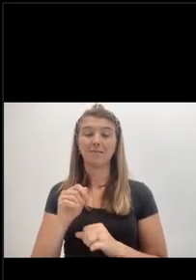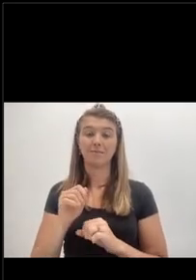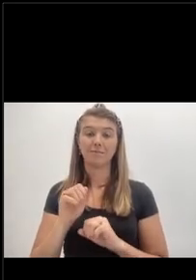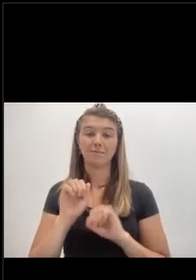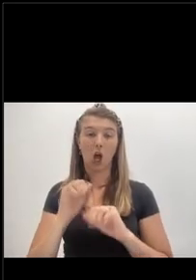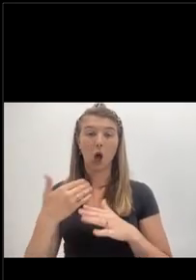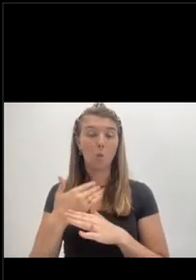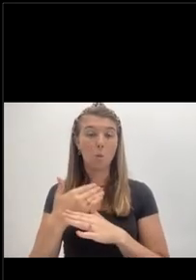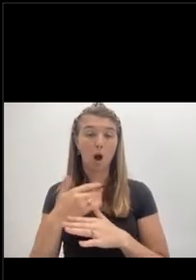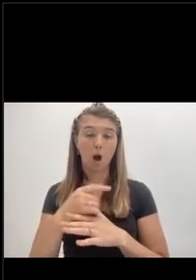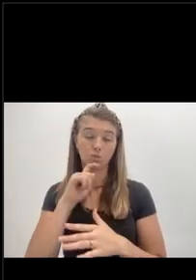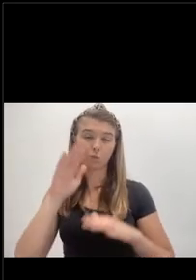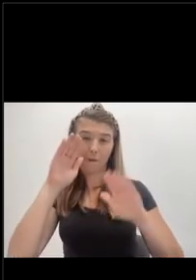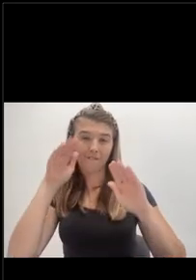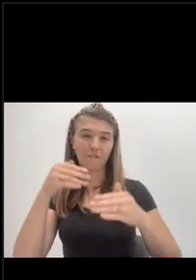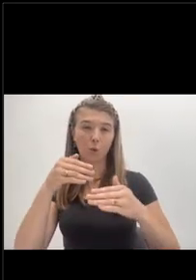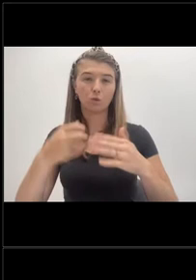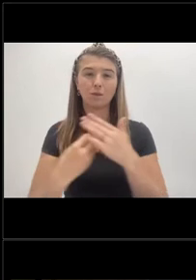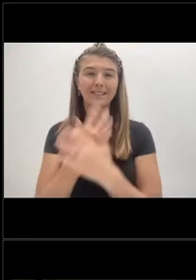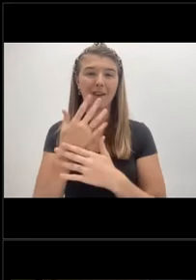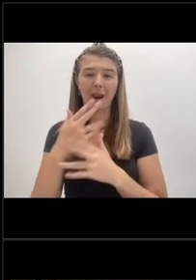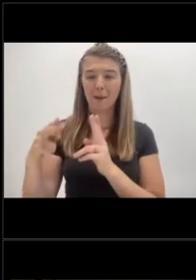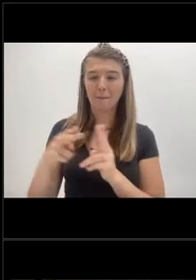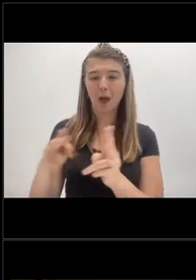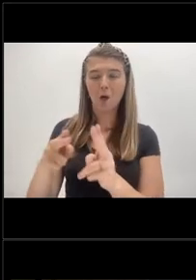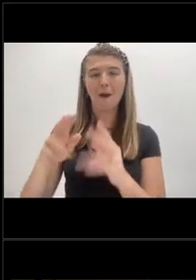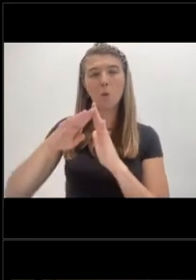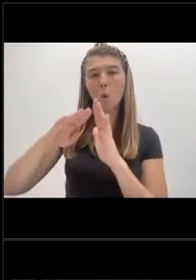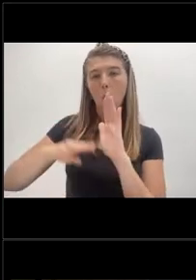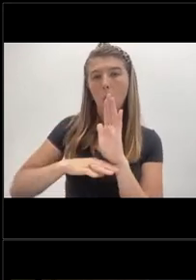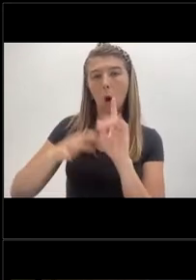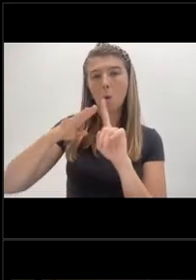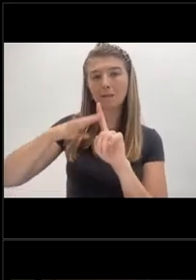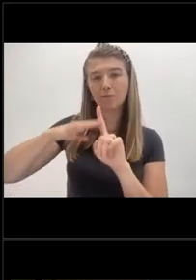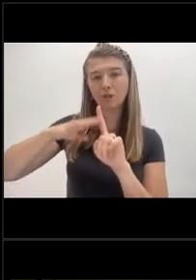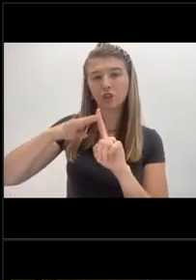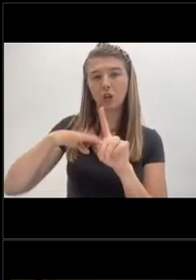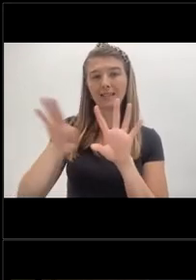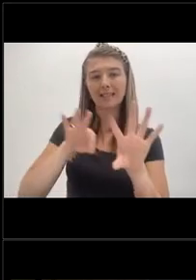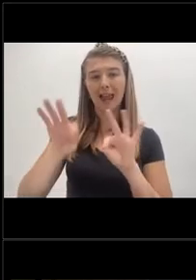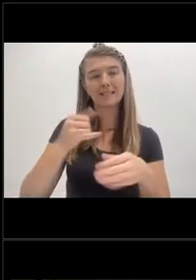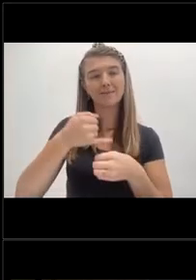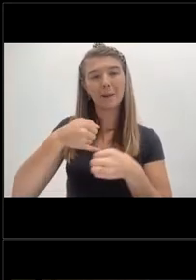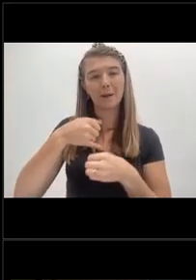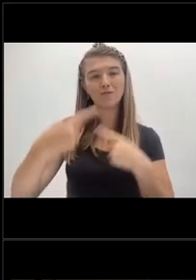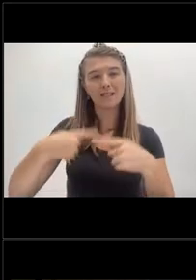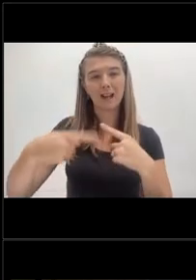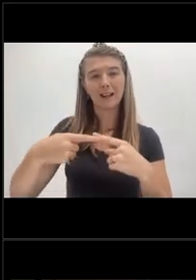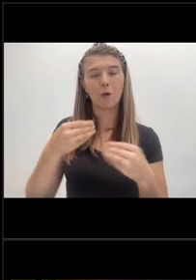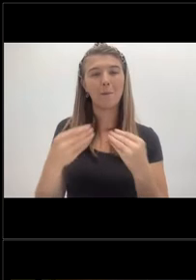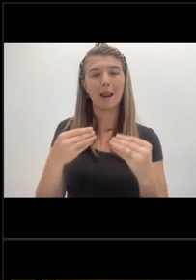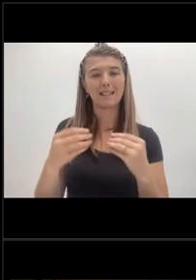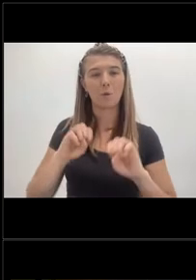work focuses on developing pathways for low temperature selective chemical recycling of plastic waste, particularly